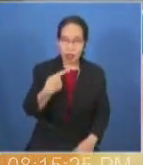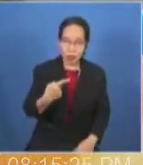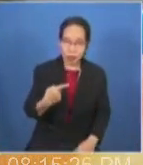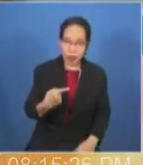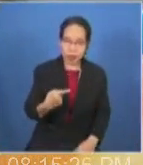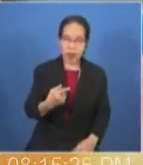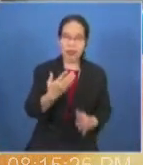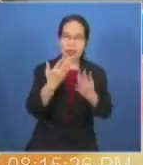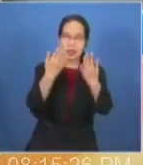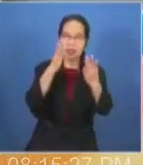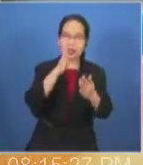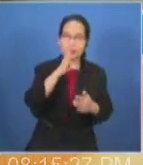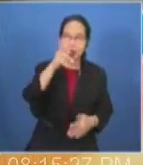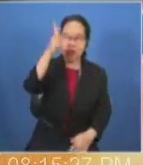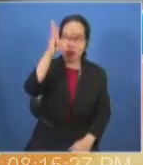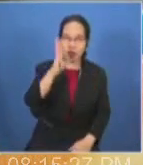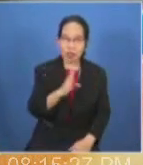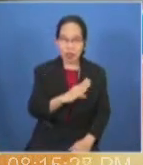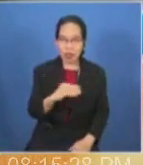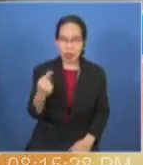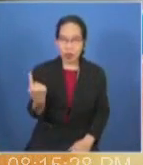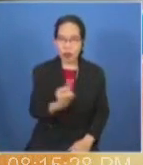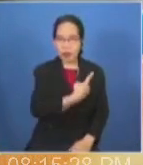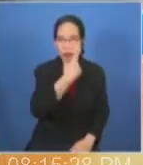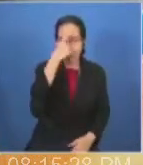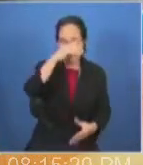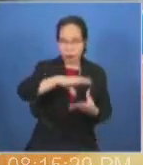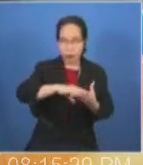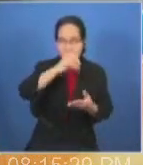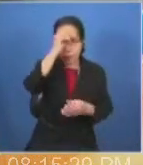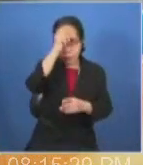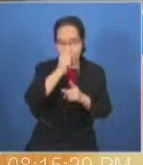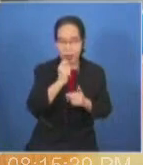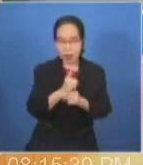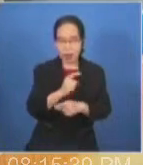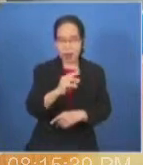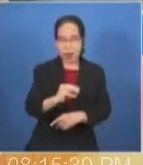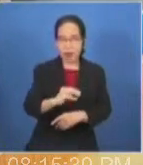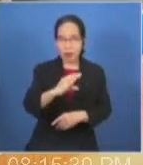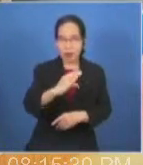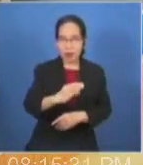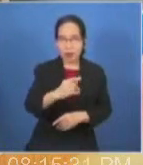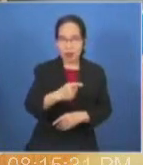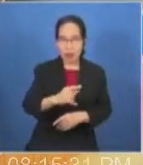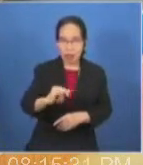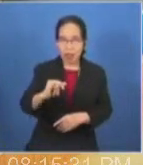We can really say thanks be to God, and the brethren believe